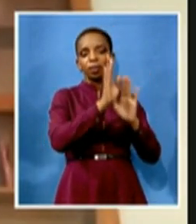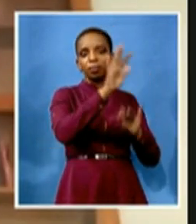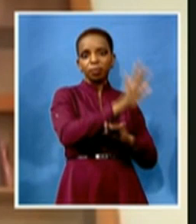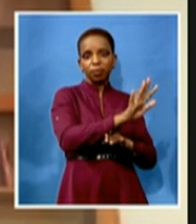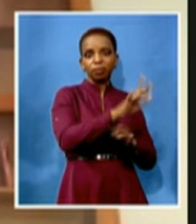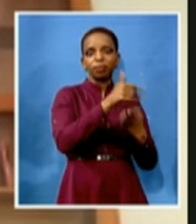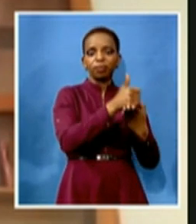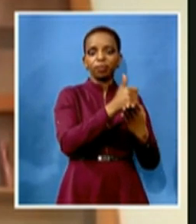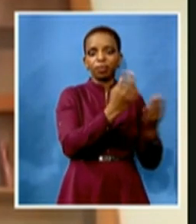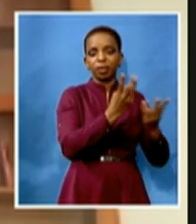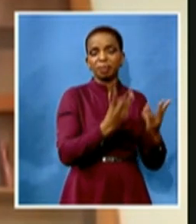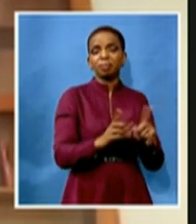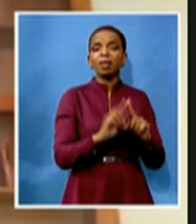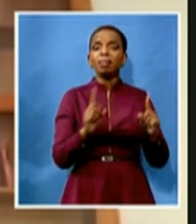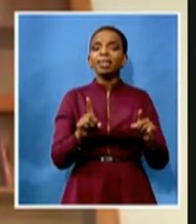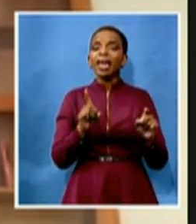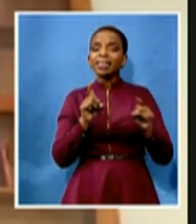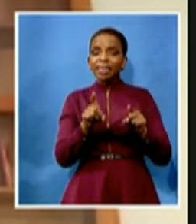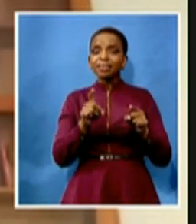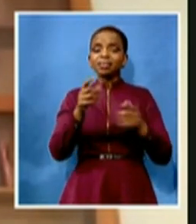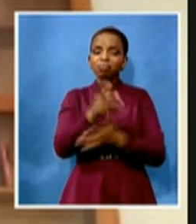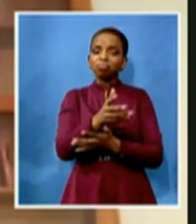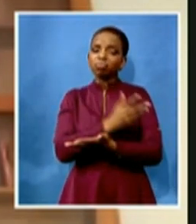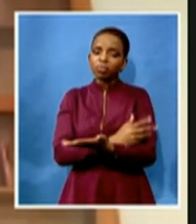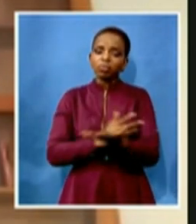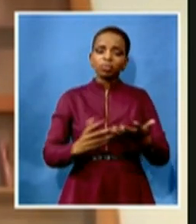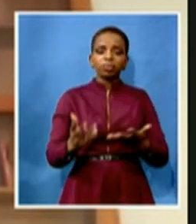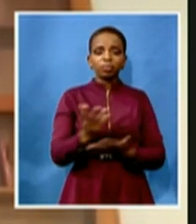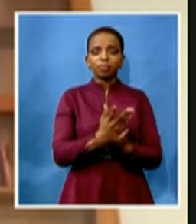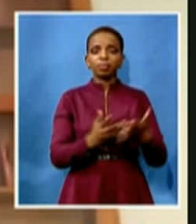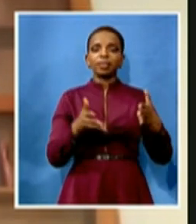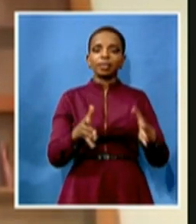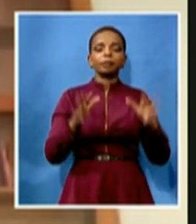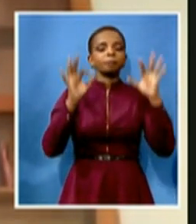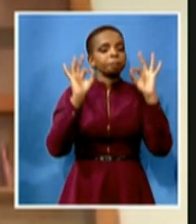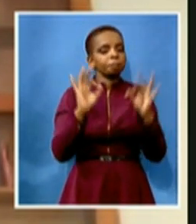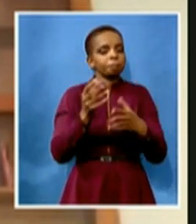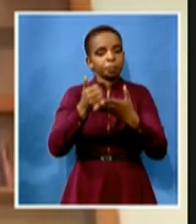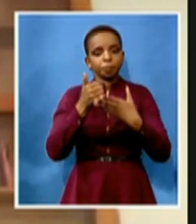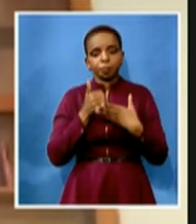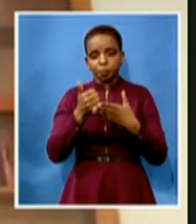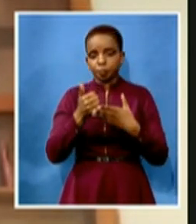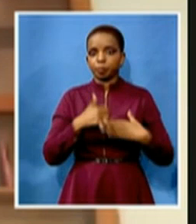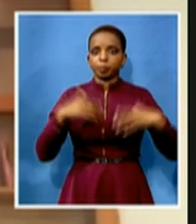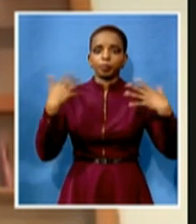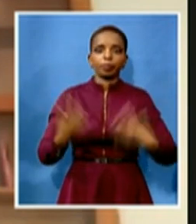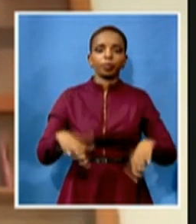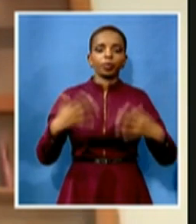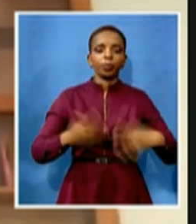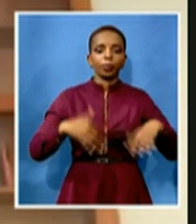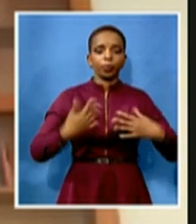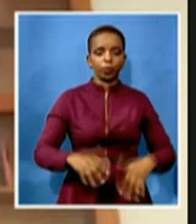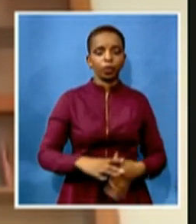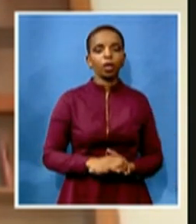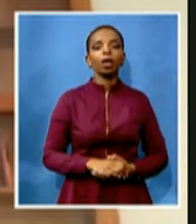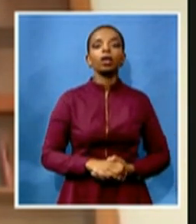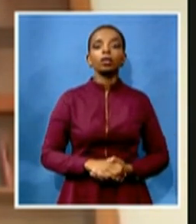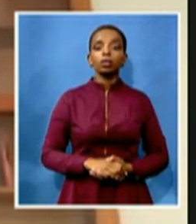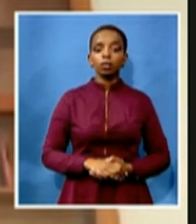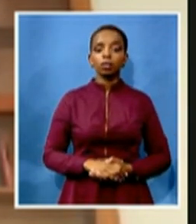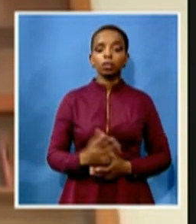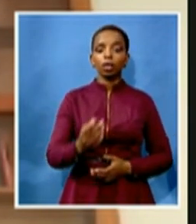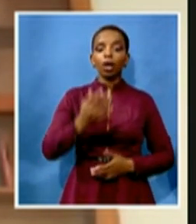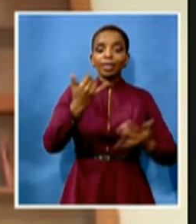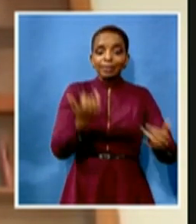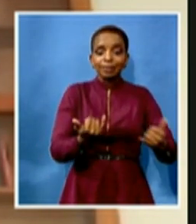helpful. And in so saying, we have got lots of lessons to learn from many countries. But